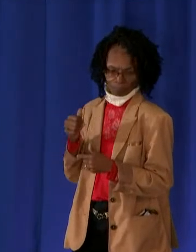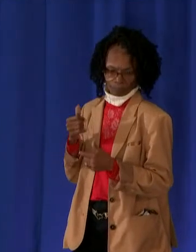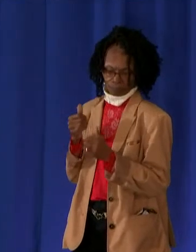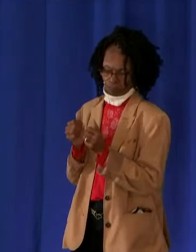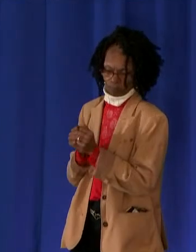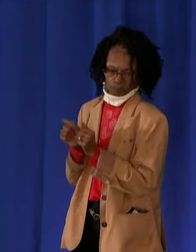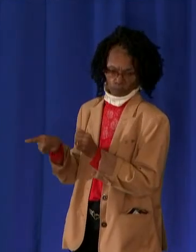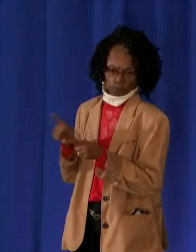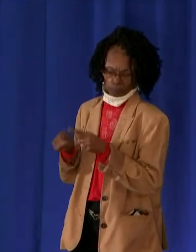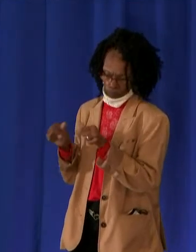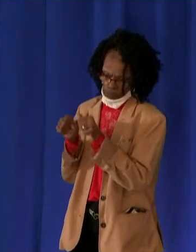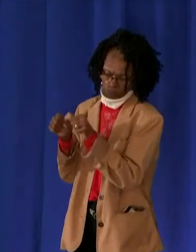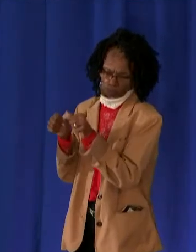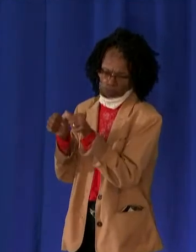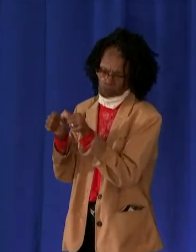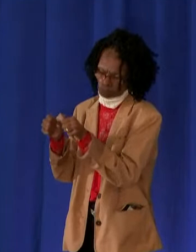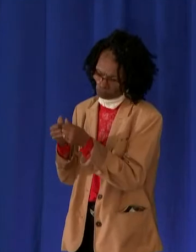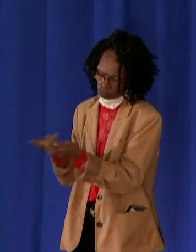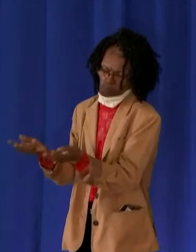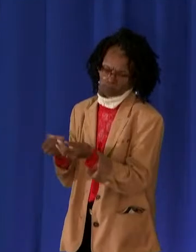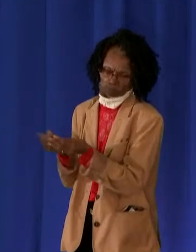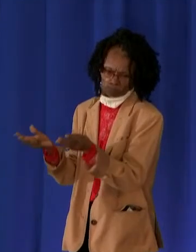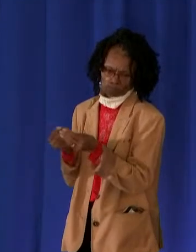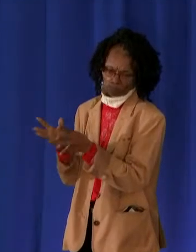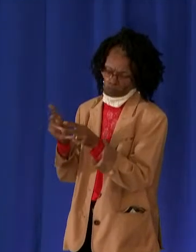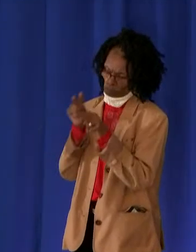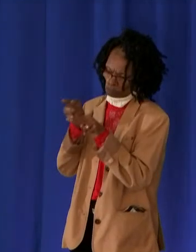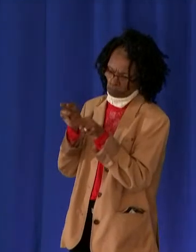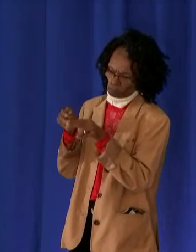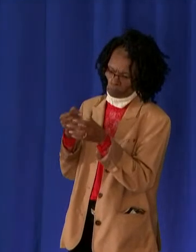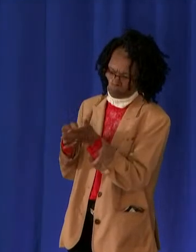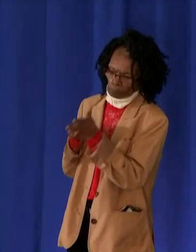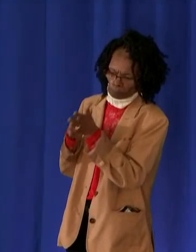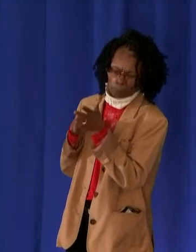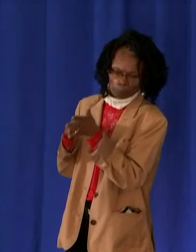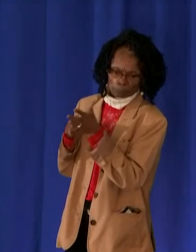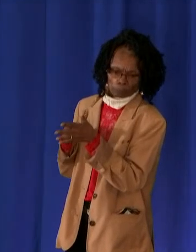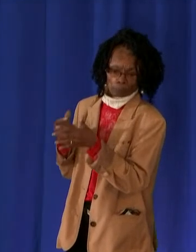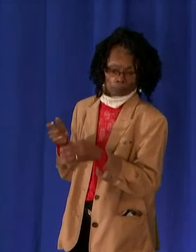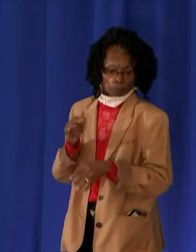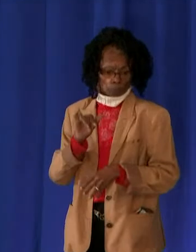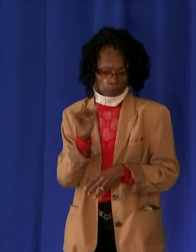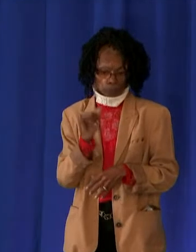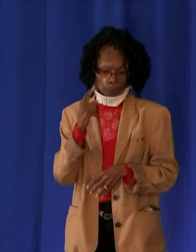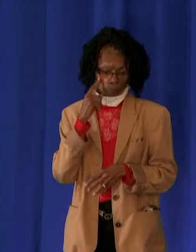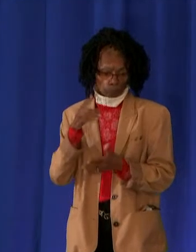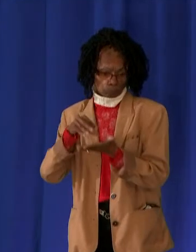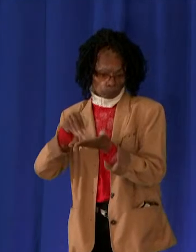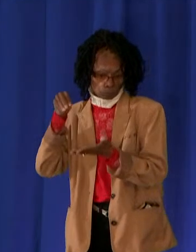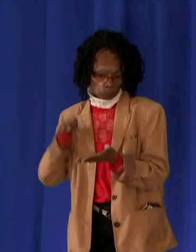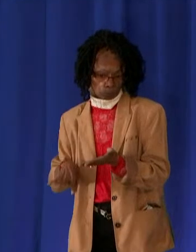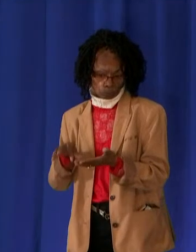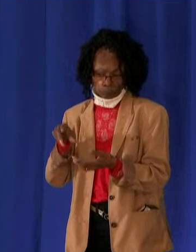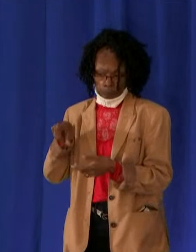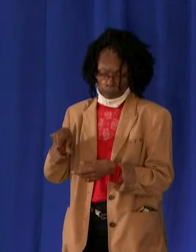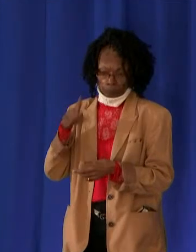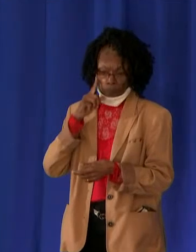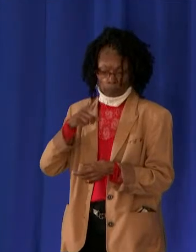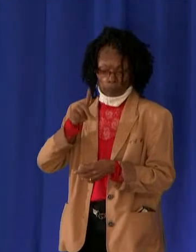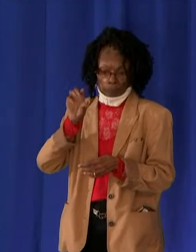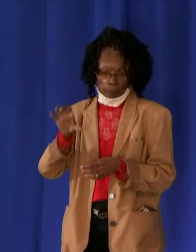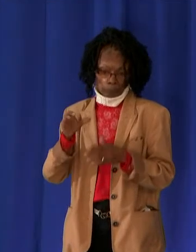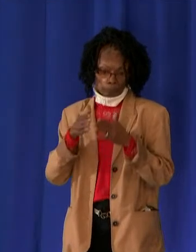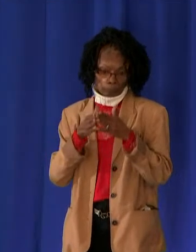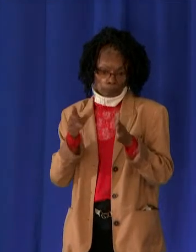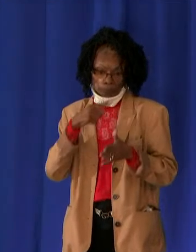those back, but we will obviously be watching what the demand is. And then for students in DC public schools, they'll